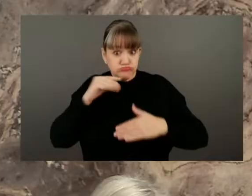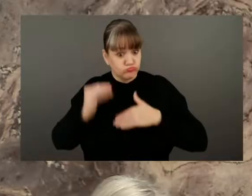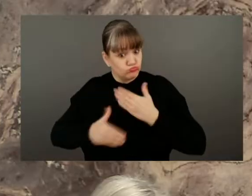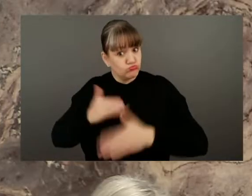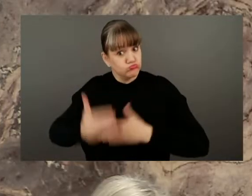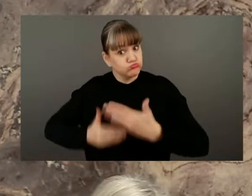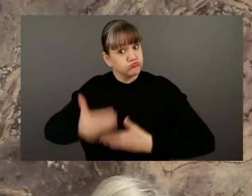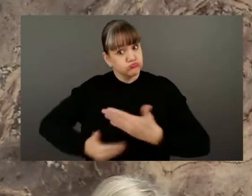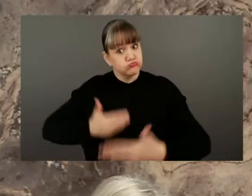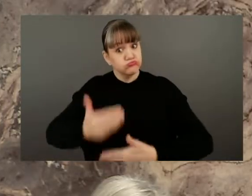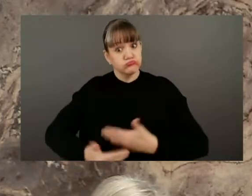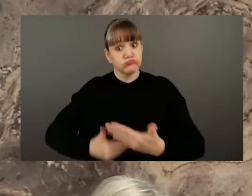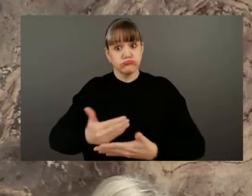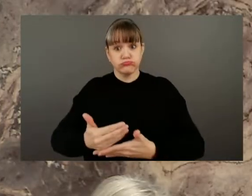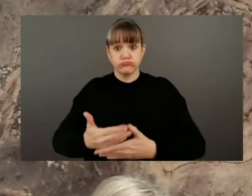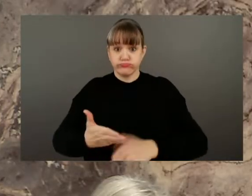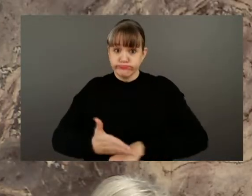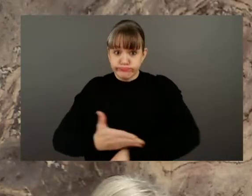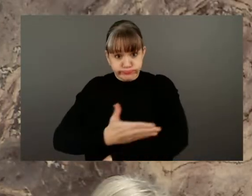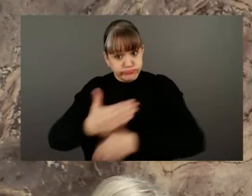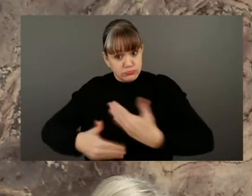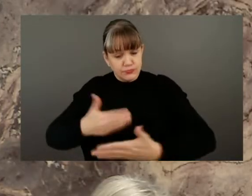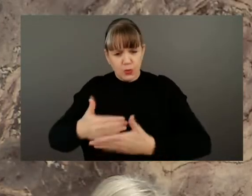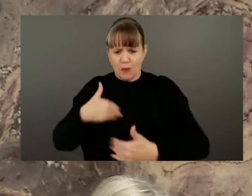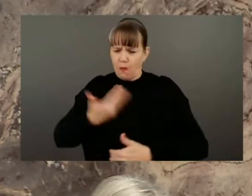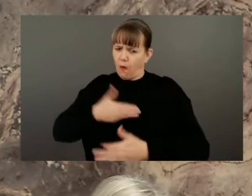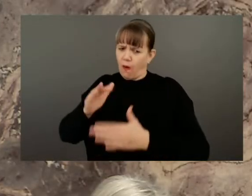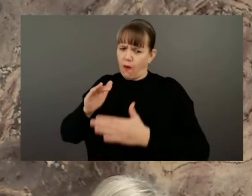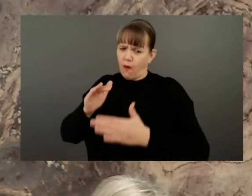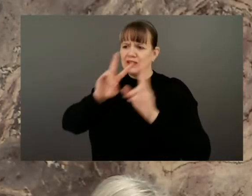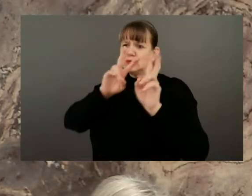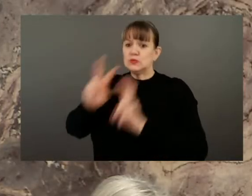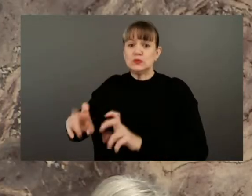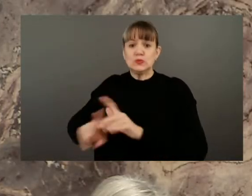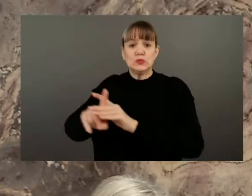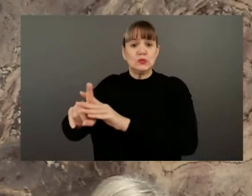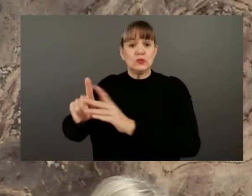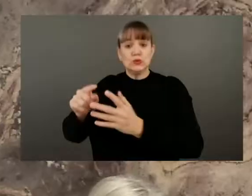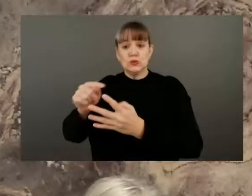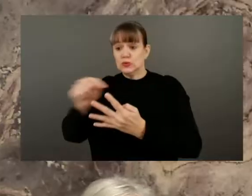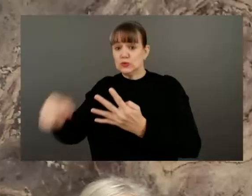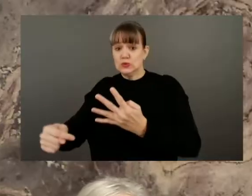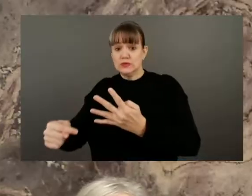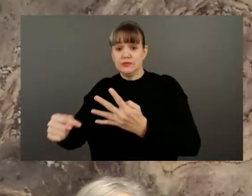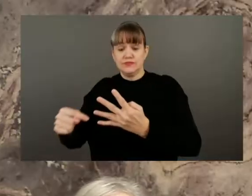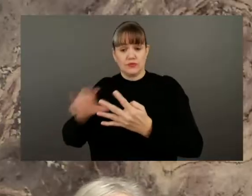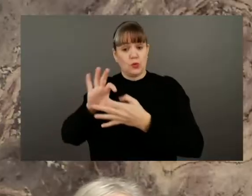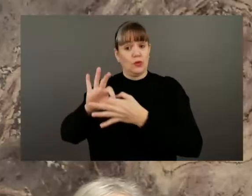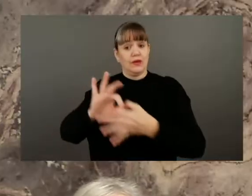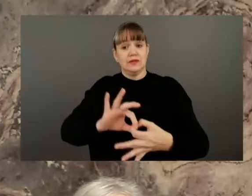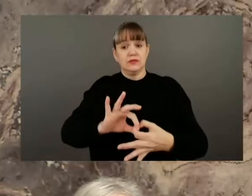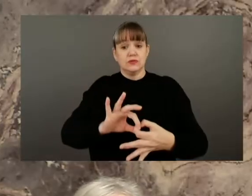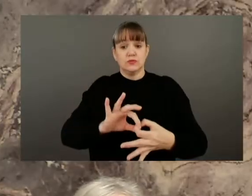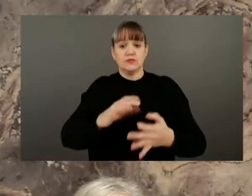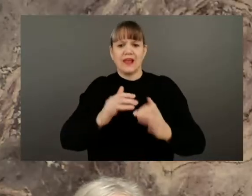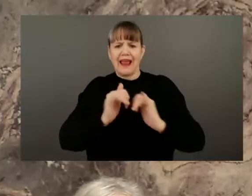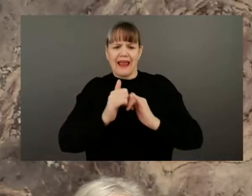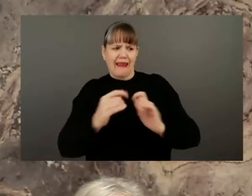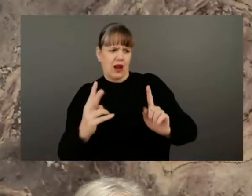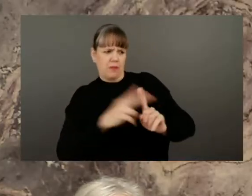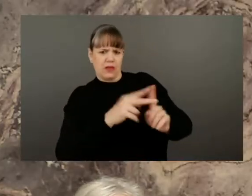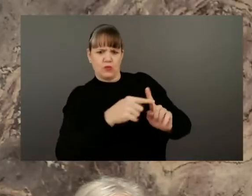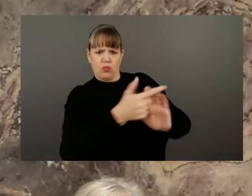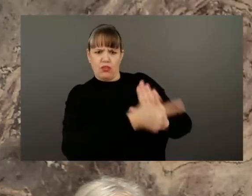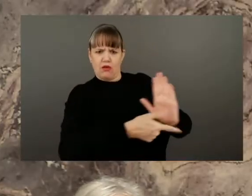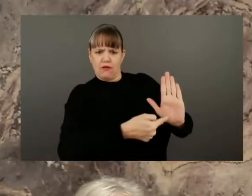issues are the application of laws are dealt with and we insist are